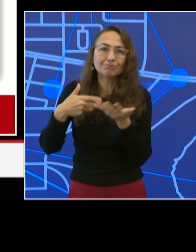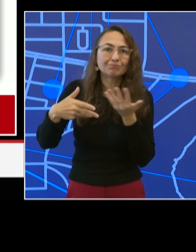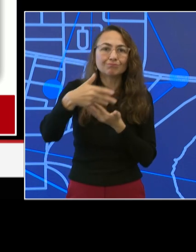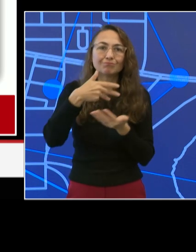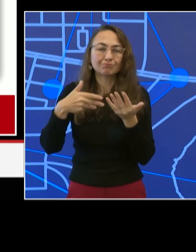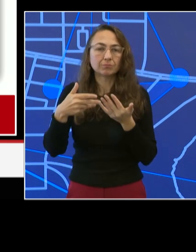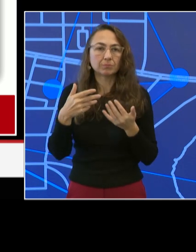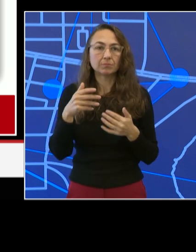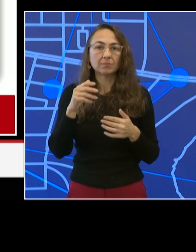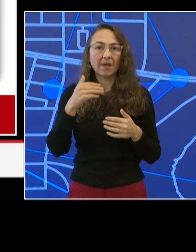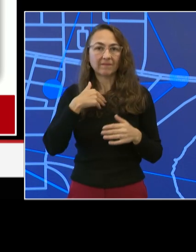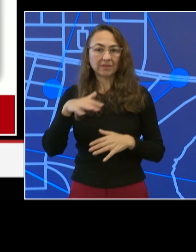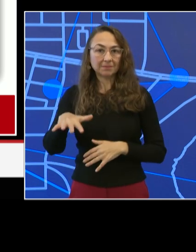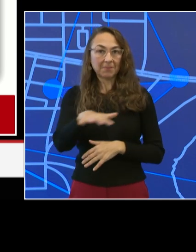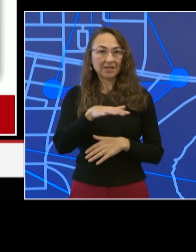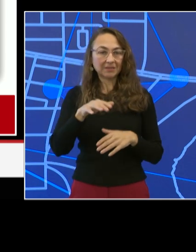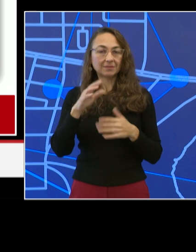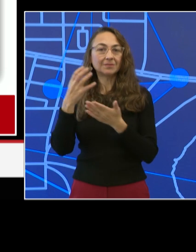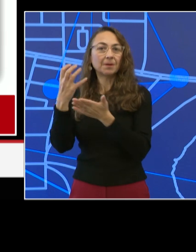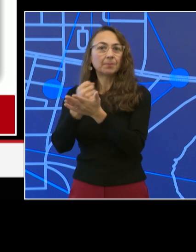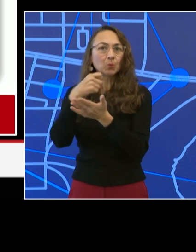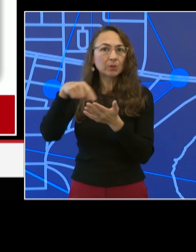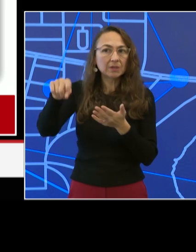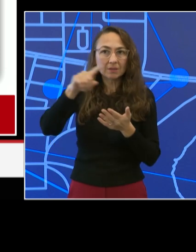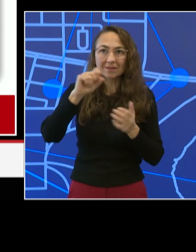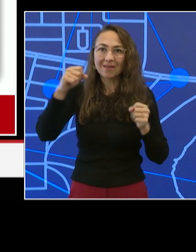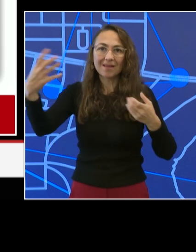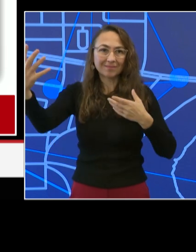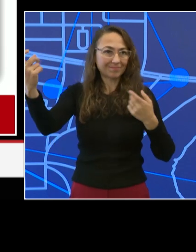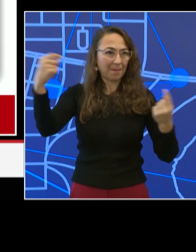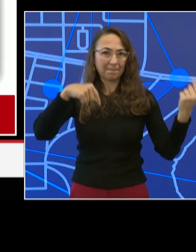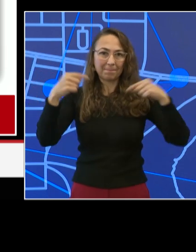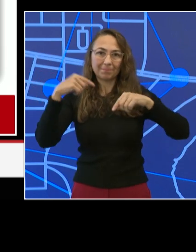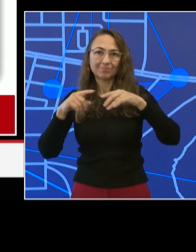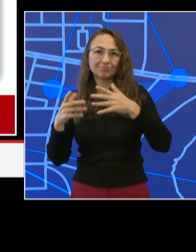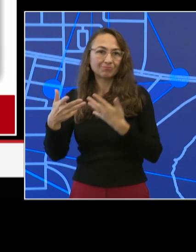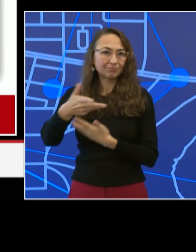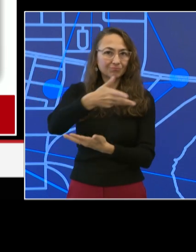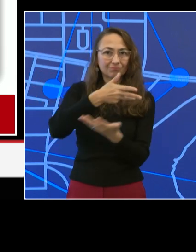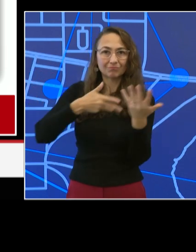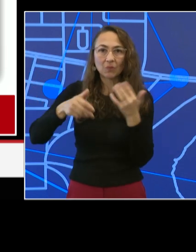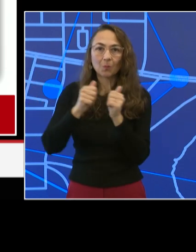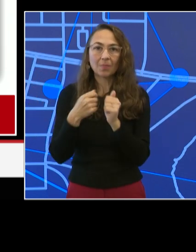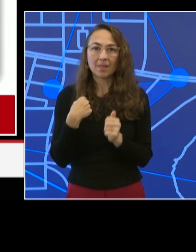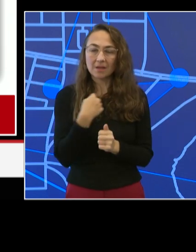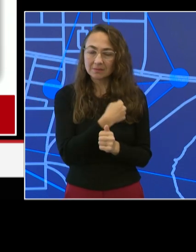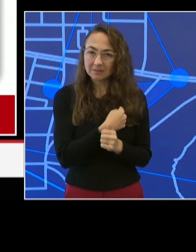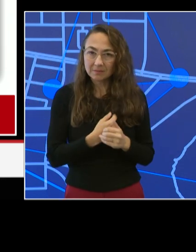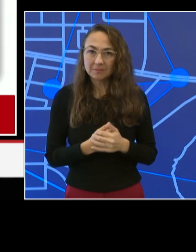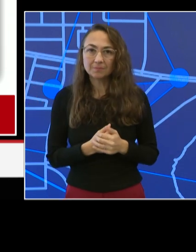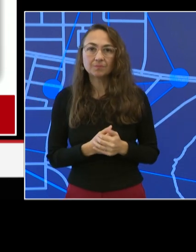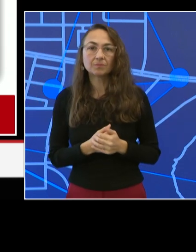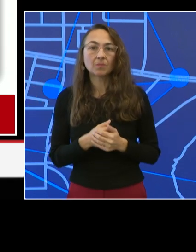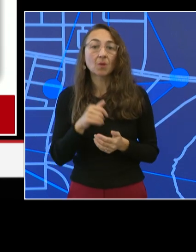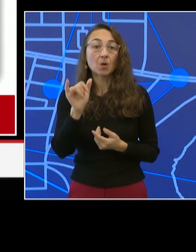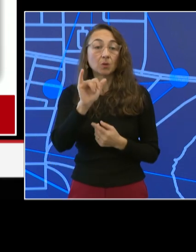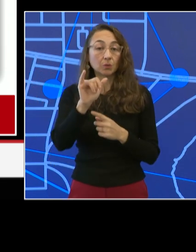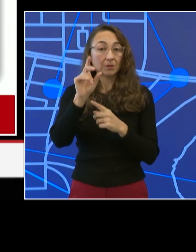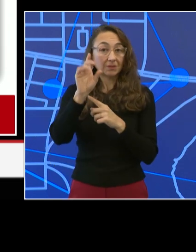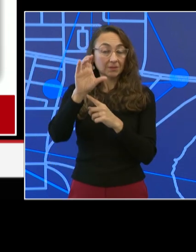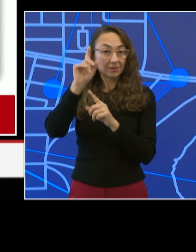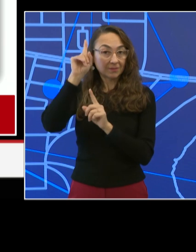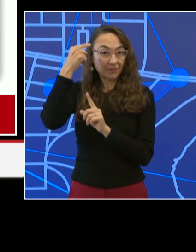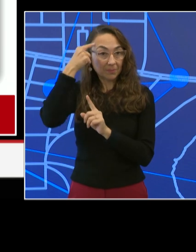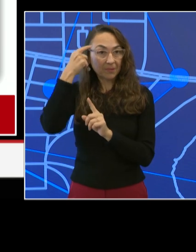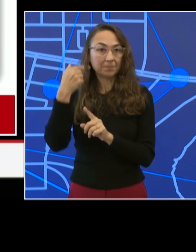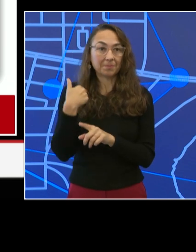opportunity for the community to come and interact directly with MPD officers as well as members across DC government. The first